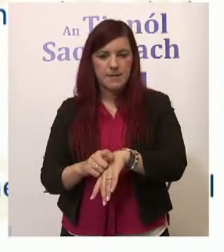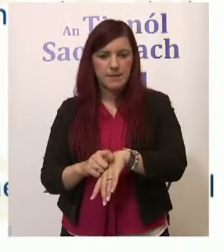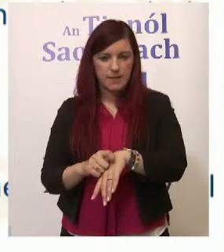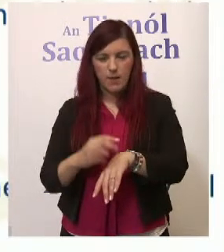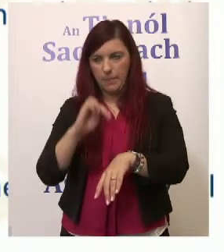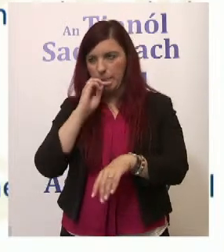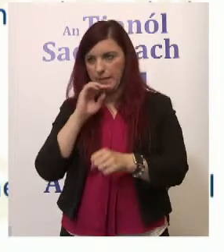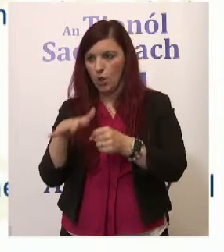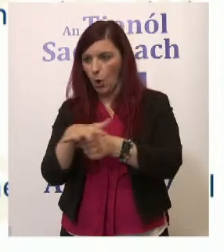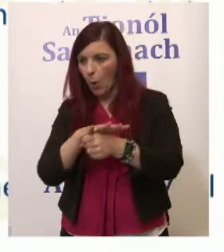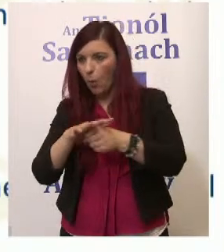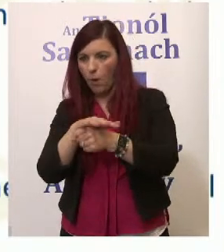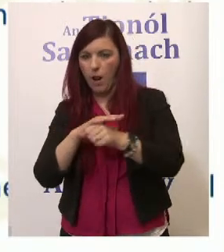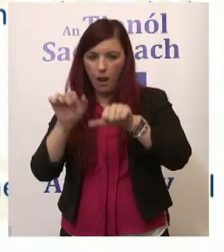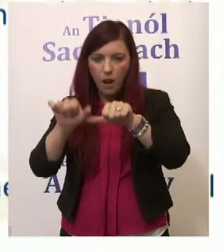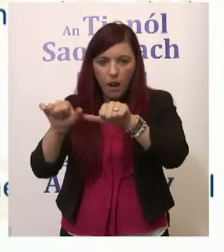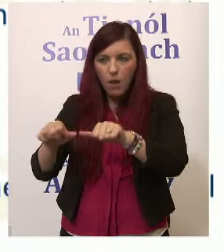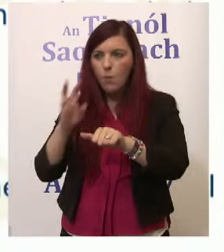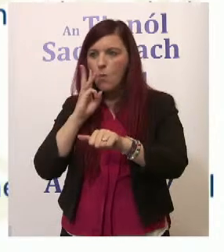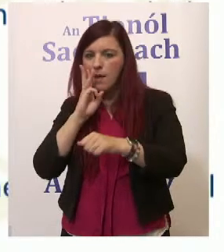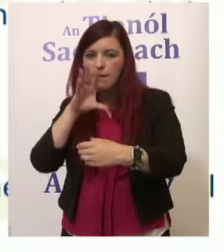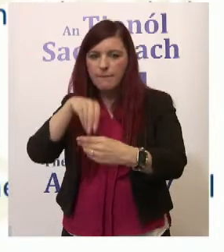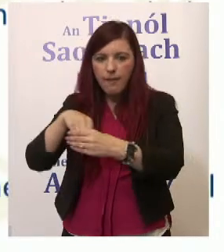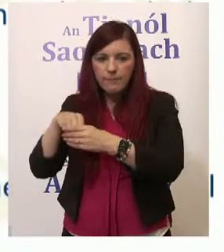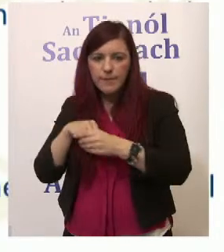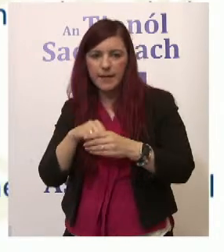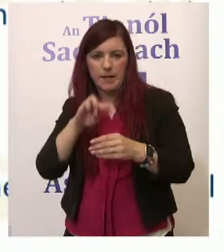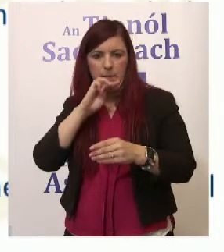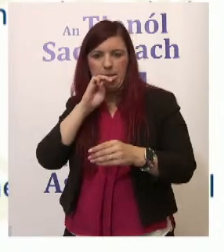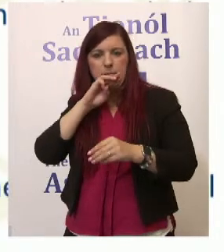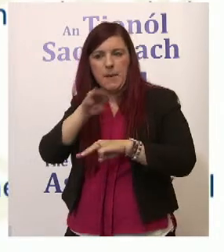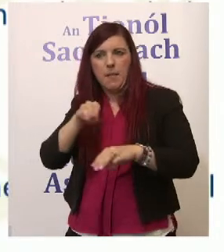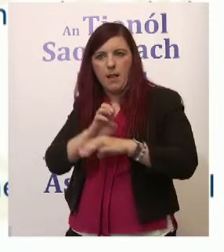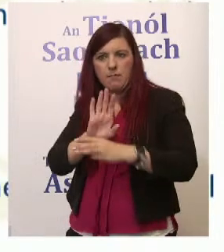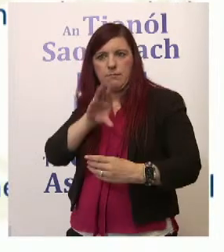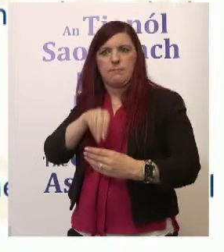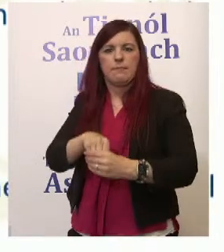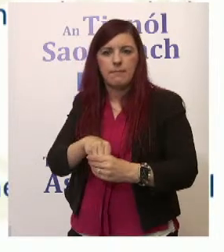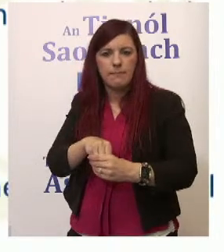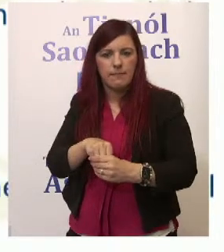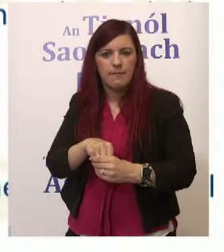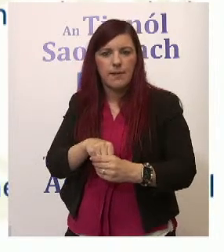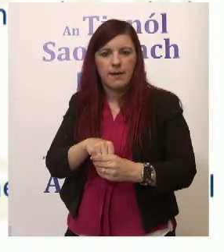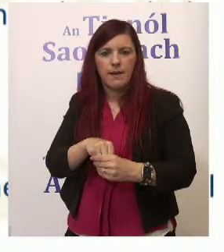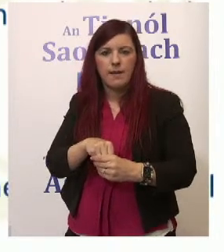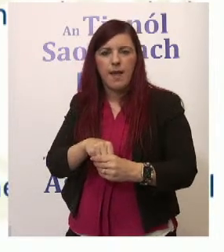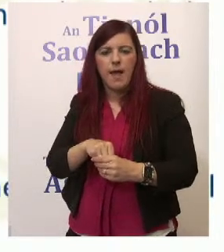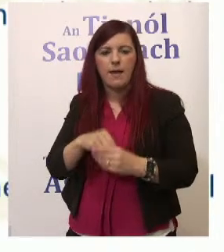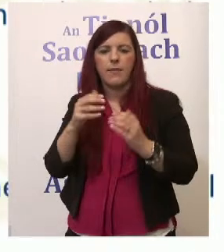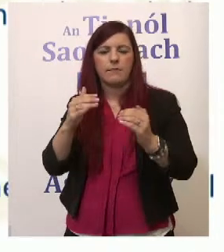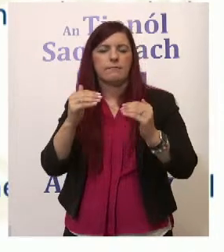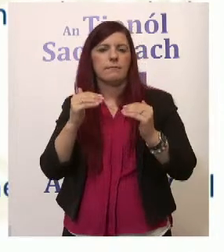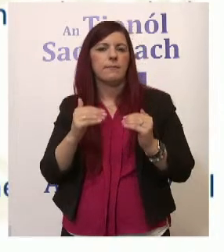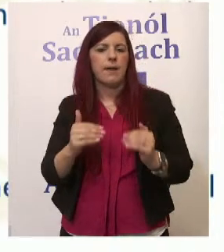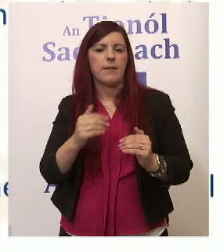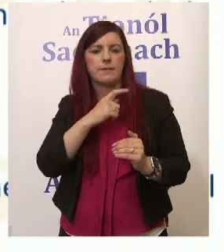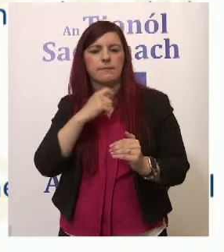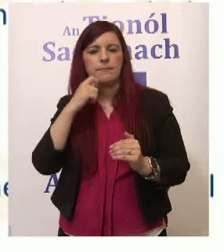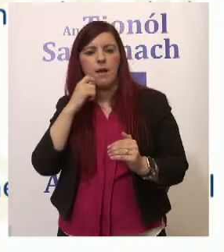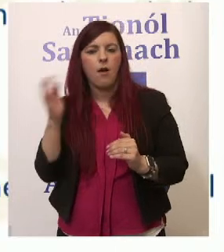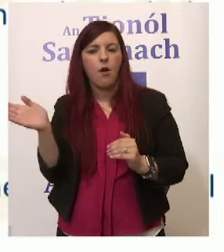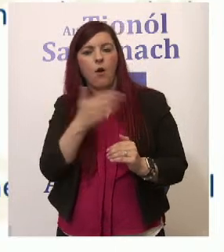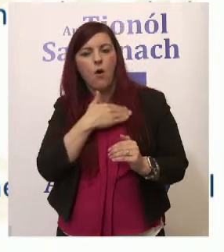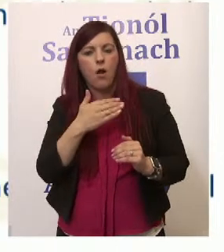kind of local buy-in more easily and help deconflict different policy aims. So, and finally, kind of within that space, kind of across